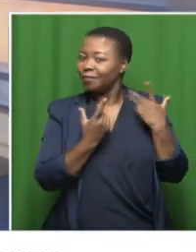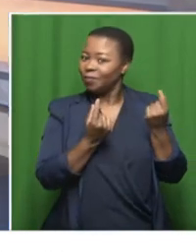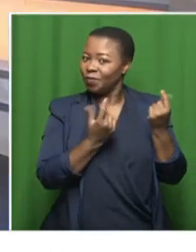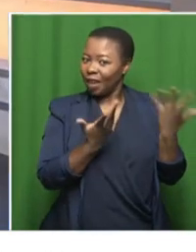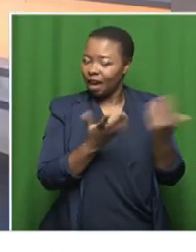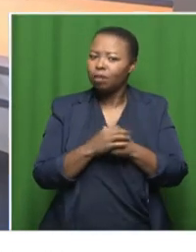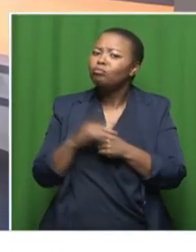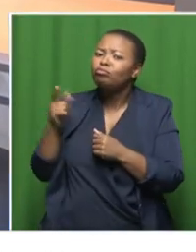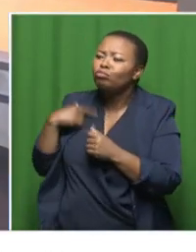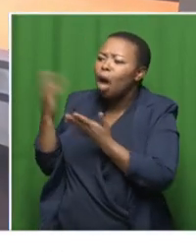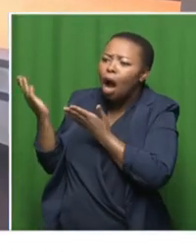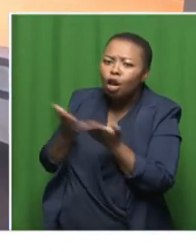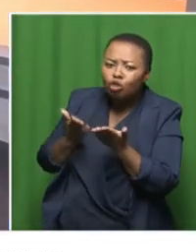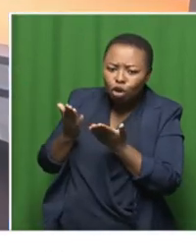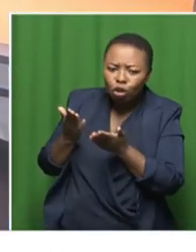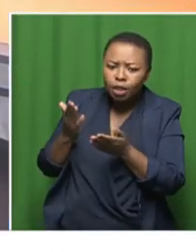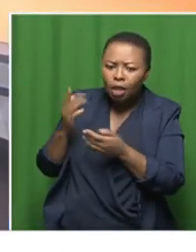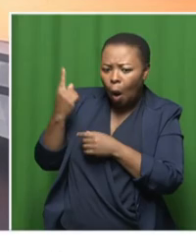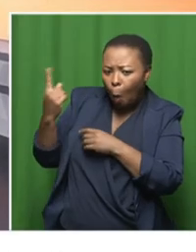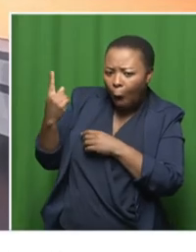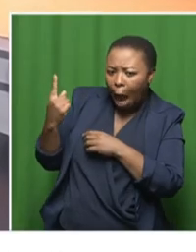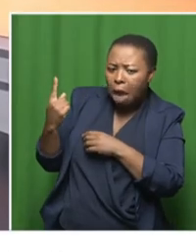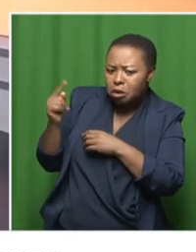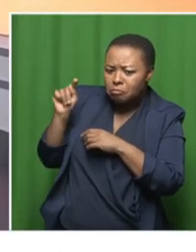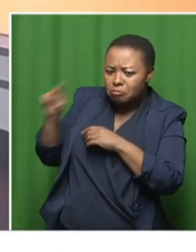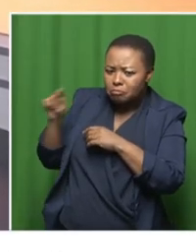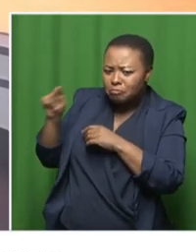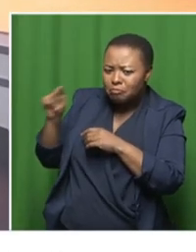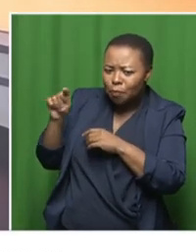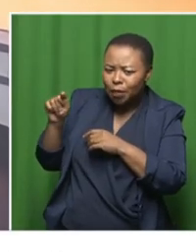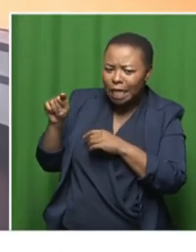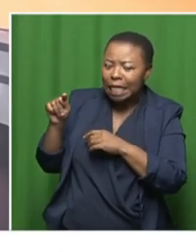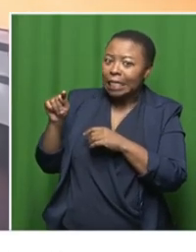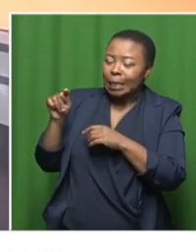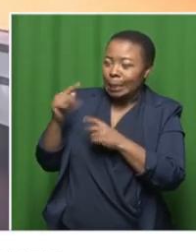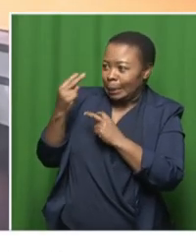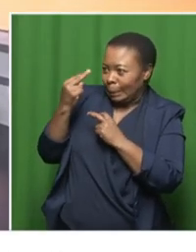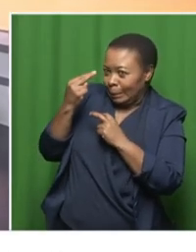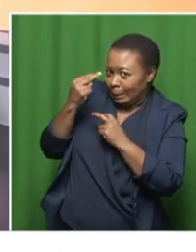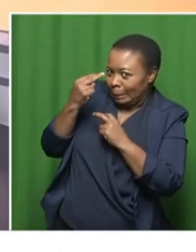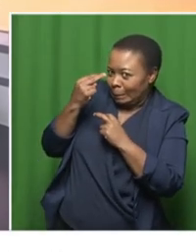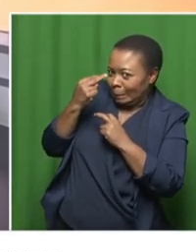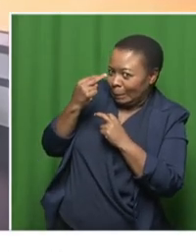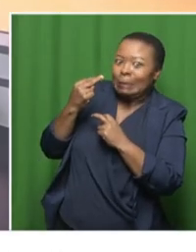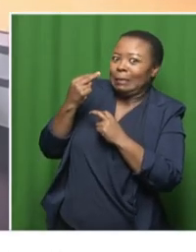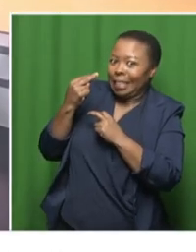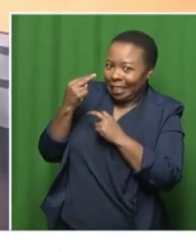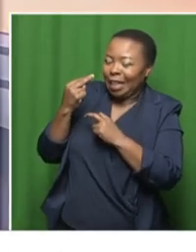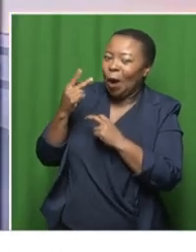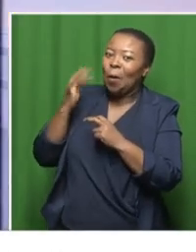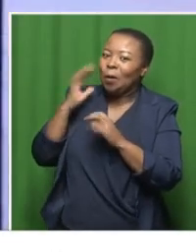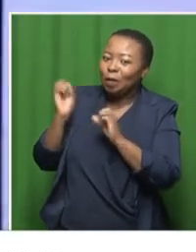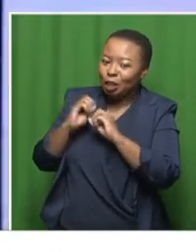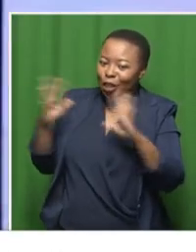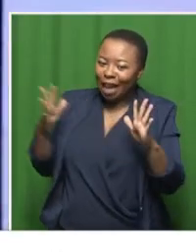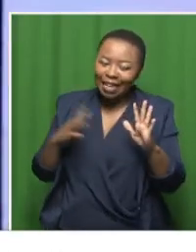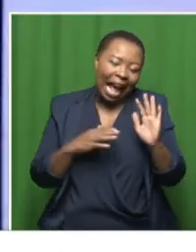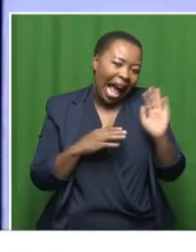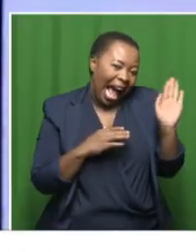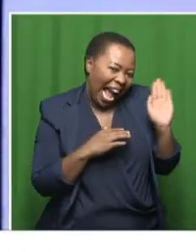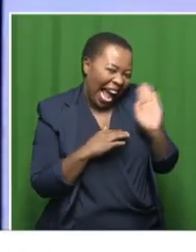can introduce me to this one-eyed fellow who's been furiously staring at me since we started this interview. Hi,